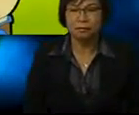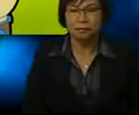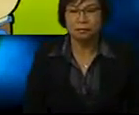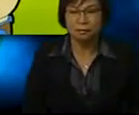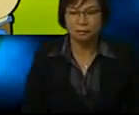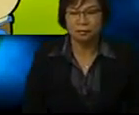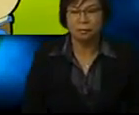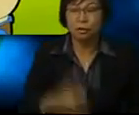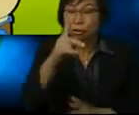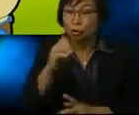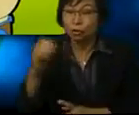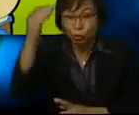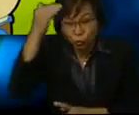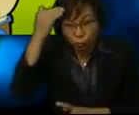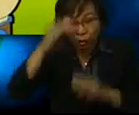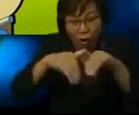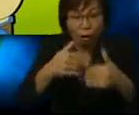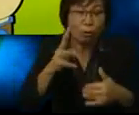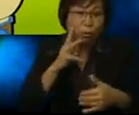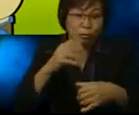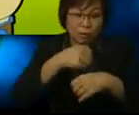Do you know how water is polluted?